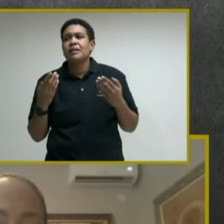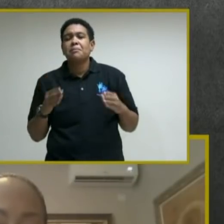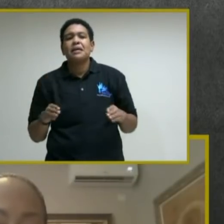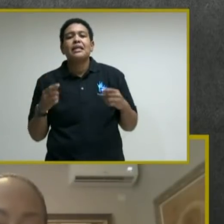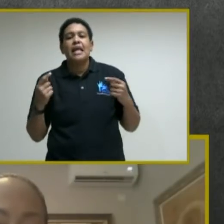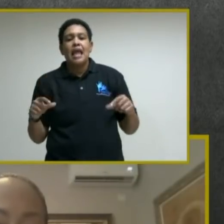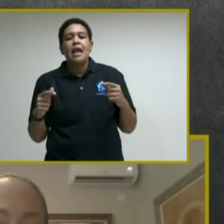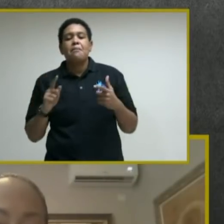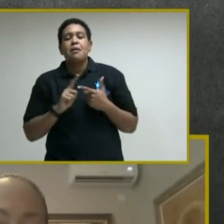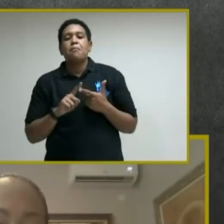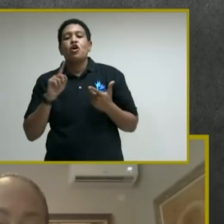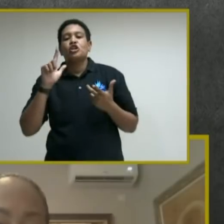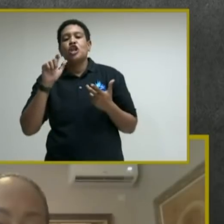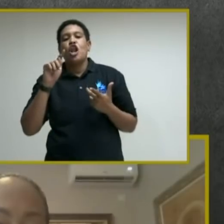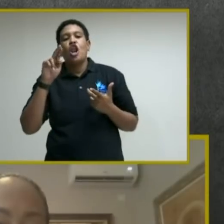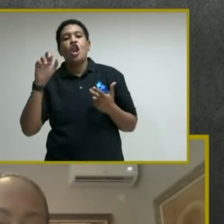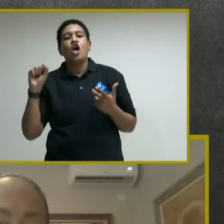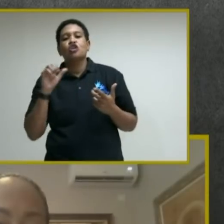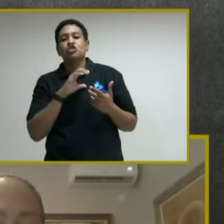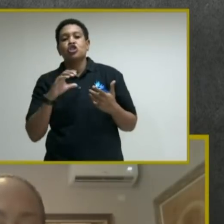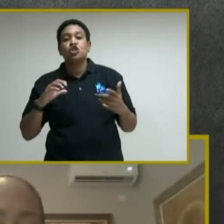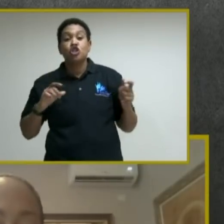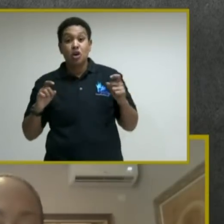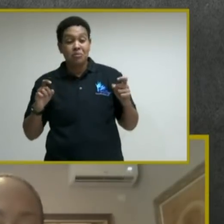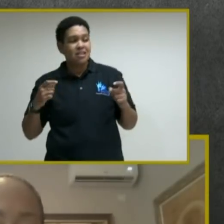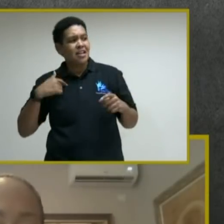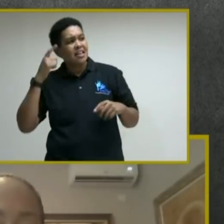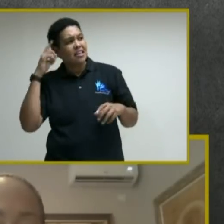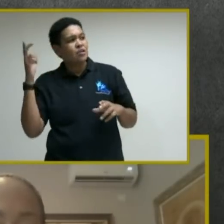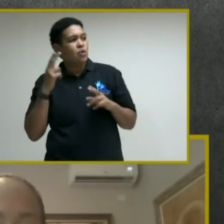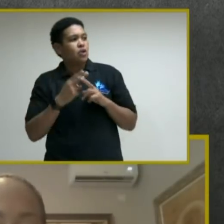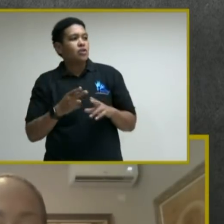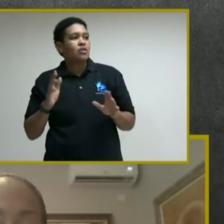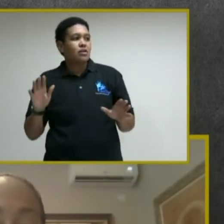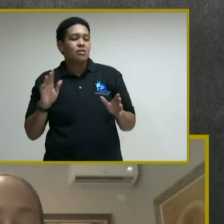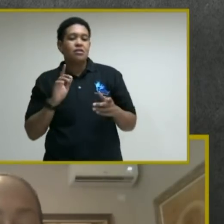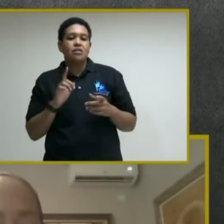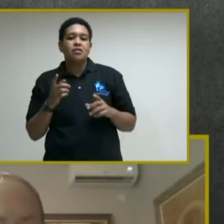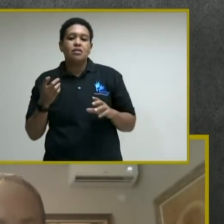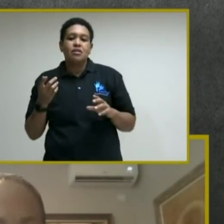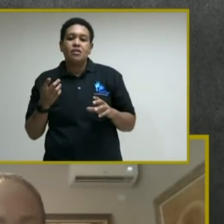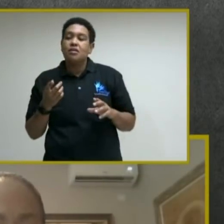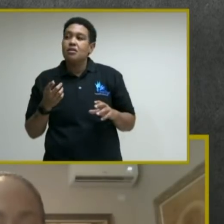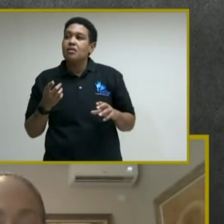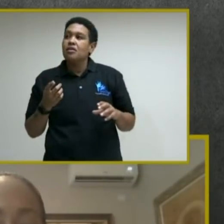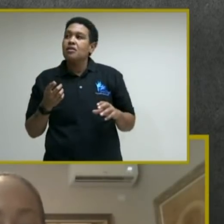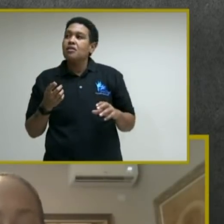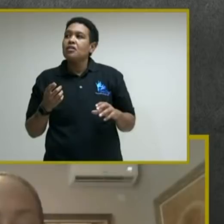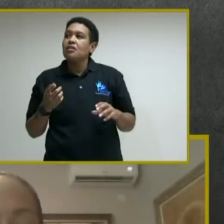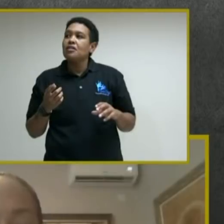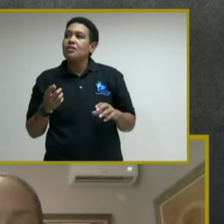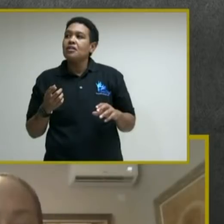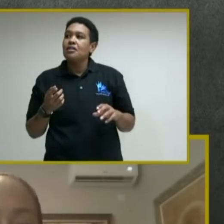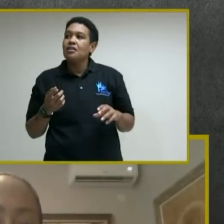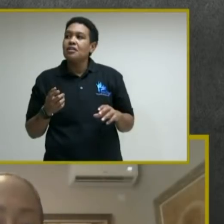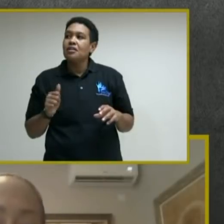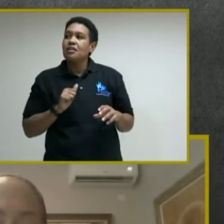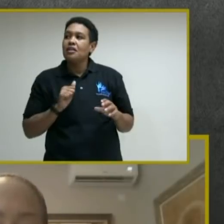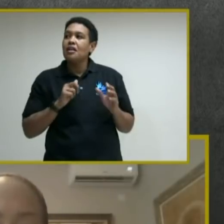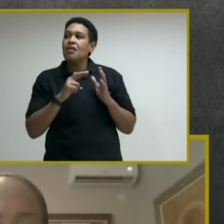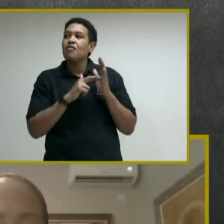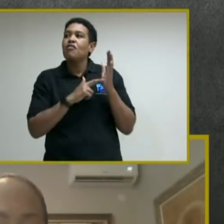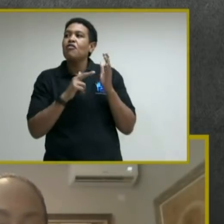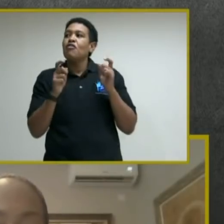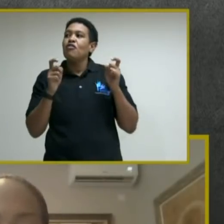betting, gaming, and lotteries commission. I think that's what they're called, right? Those are our regulators. In this case,